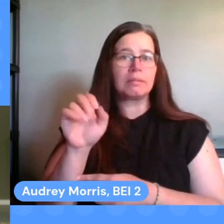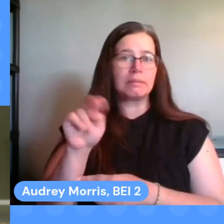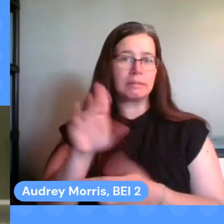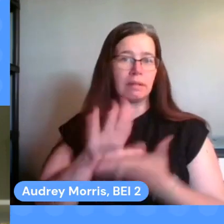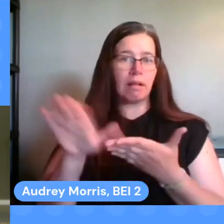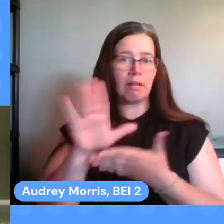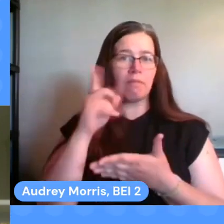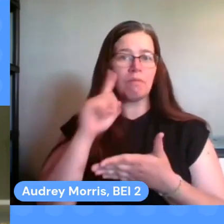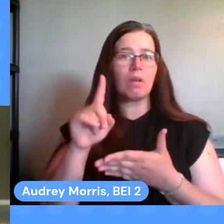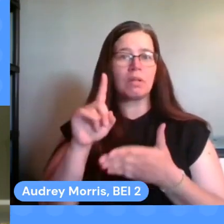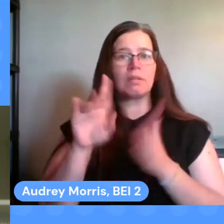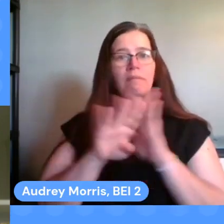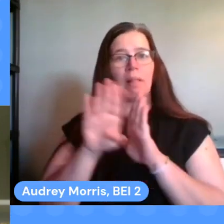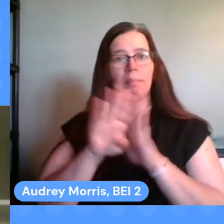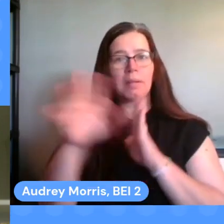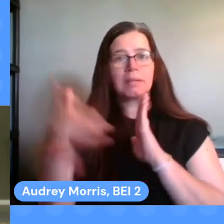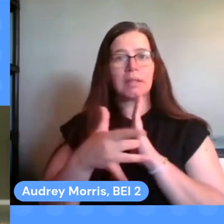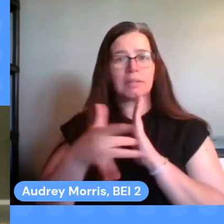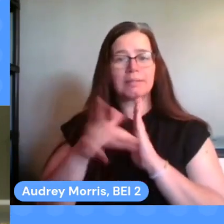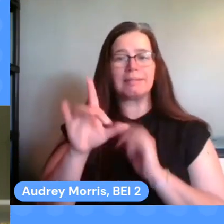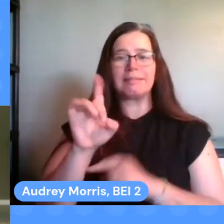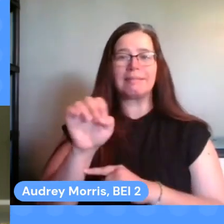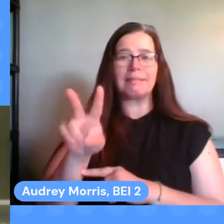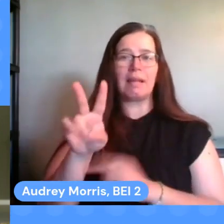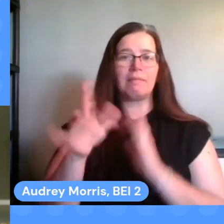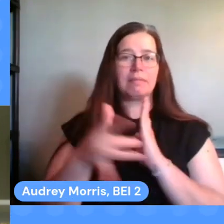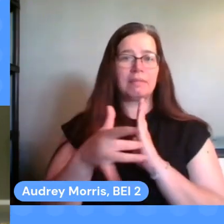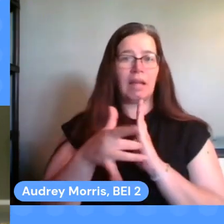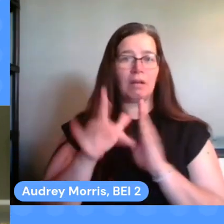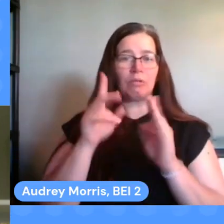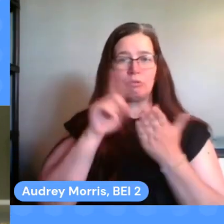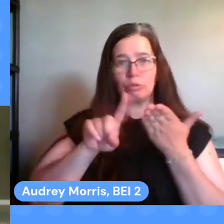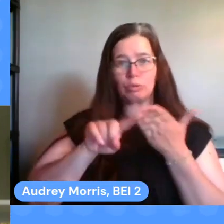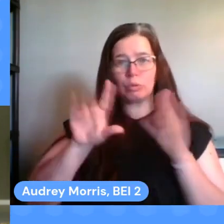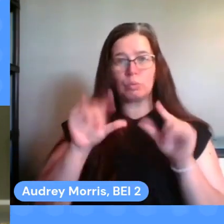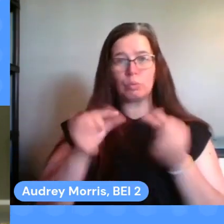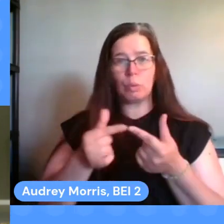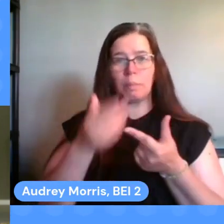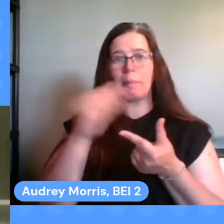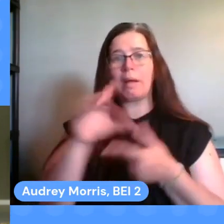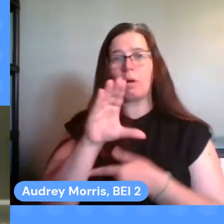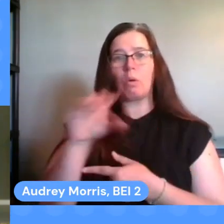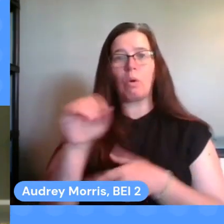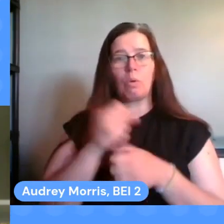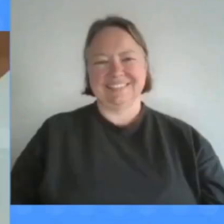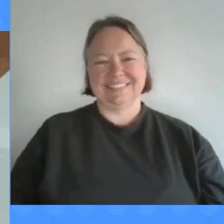Developmental Technologies, DevTech Research Group, and co-creator of Scratch Jr.